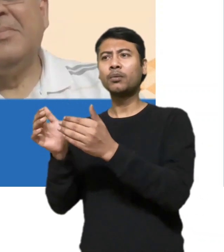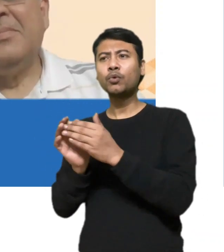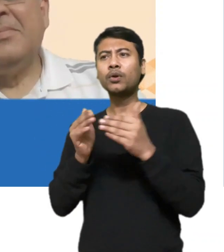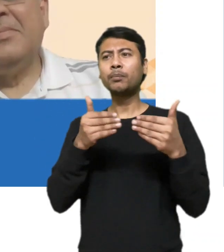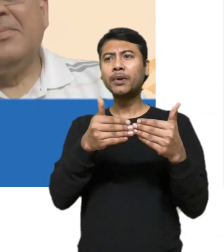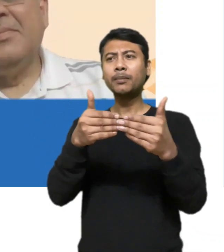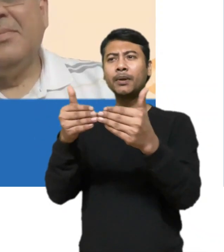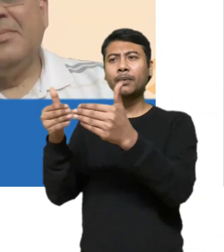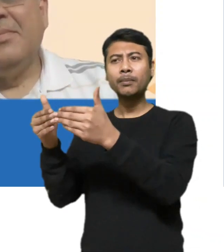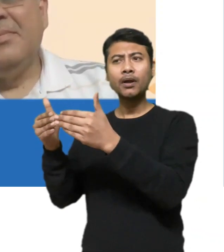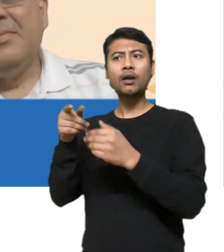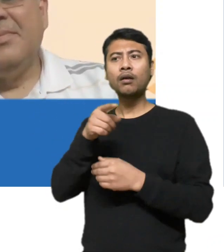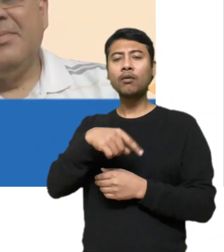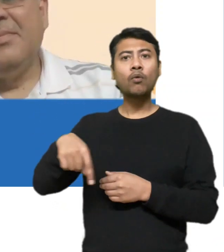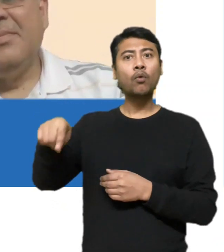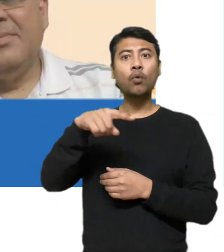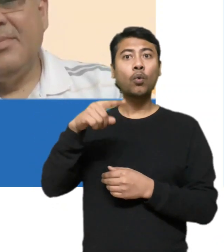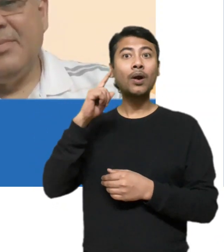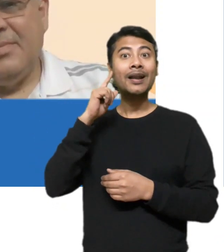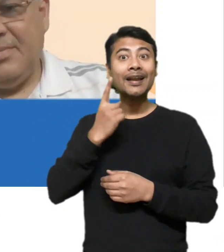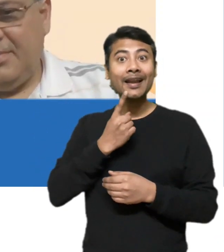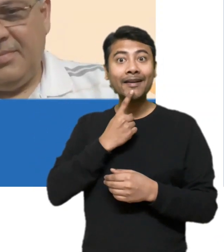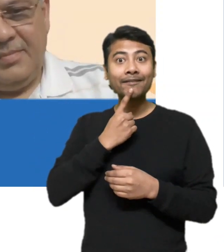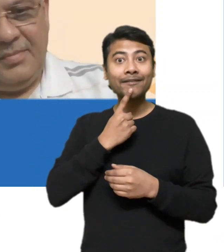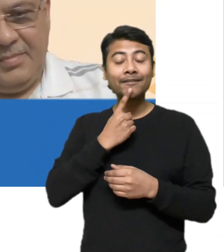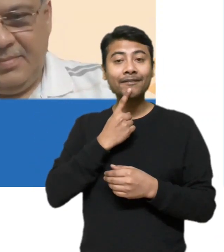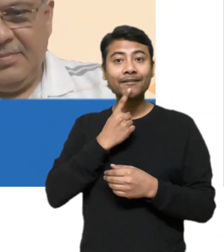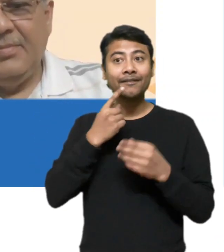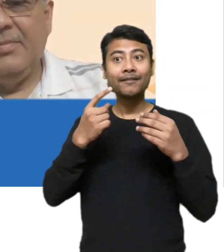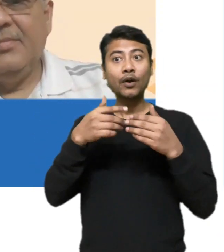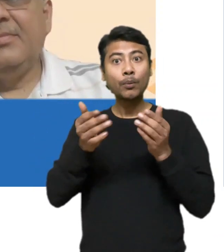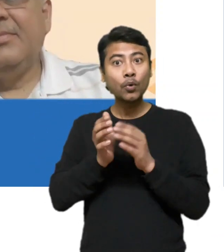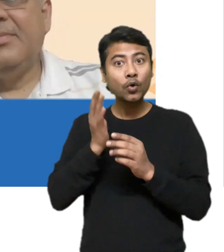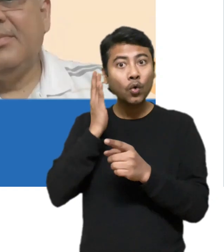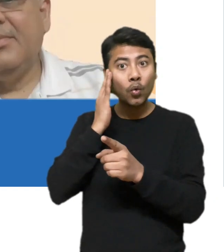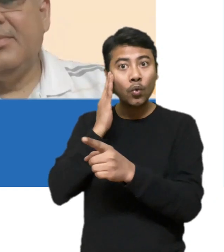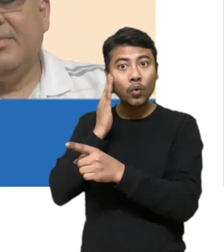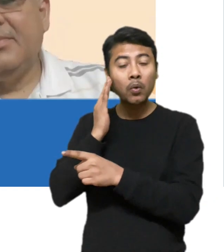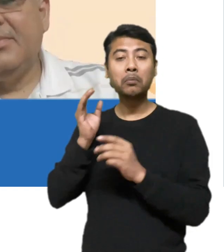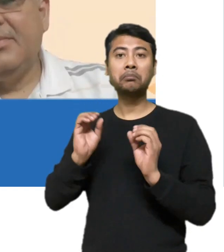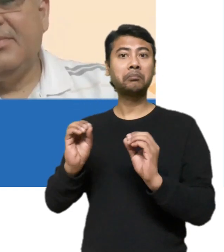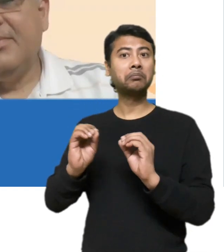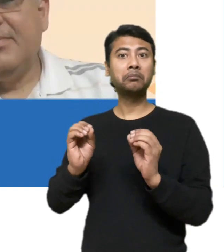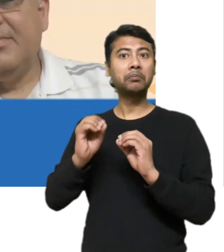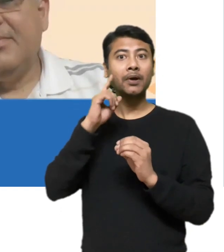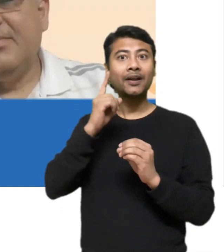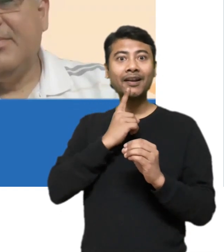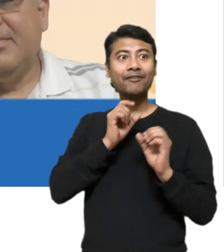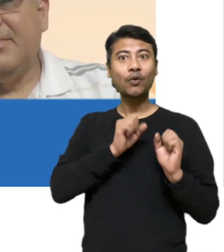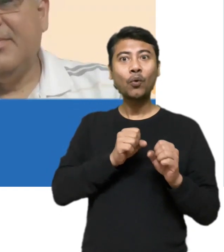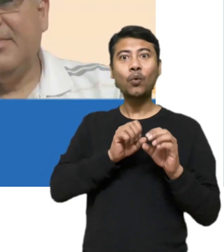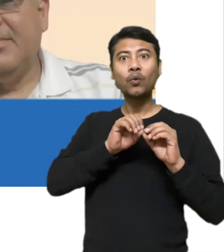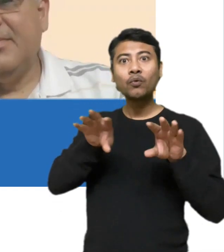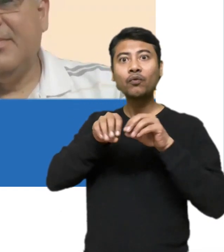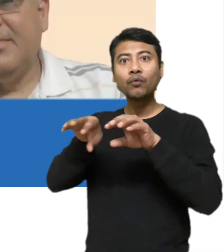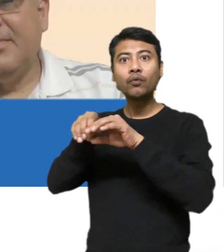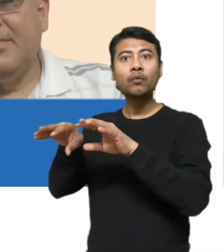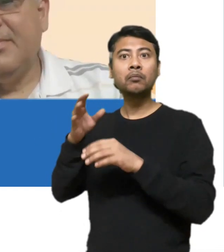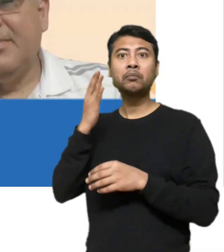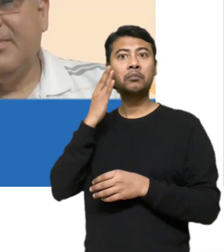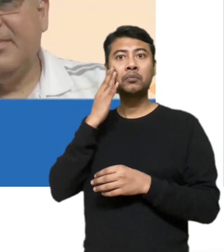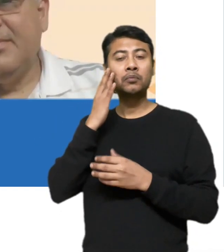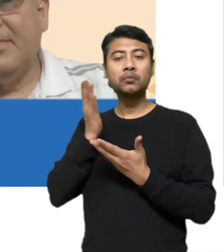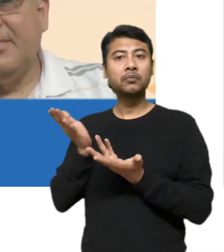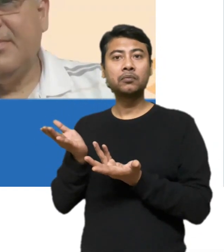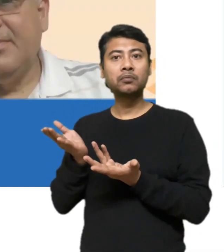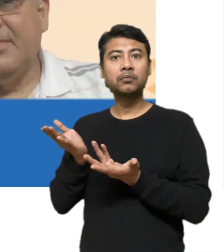When we talk about the disabled, obviously, and I used to do this myself, is saying like, if there was any disability I didn't want to